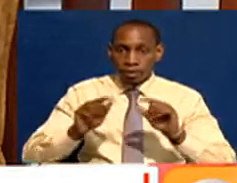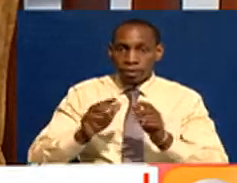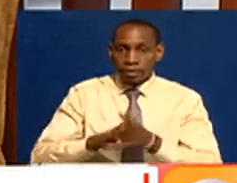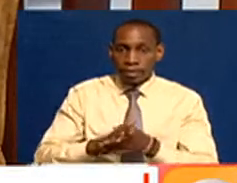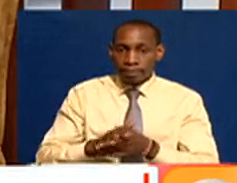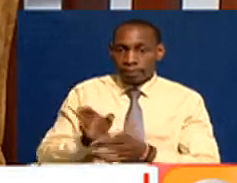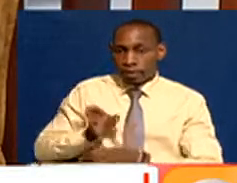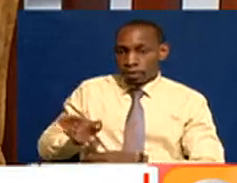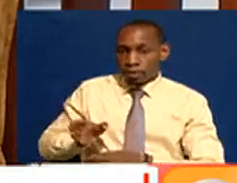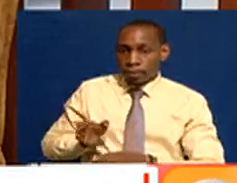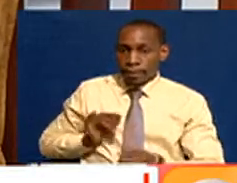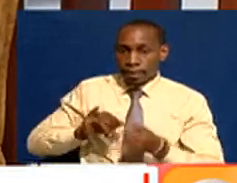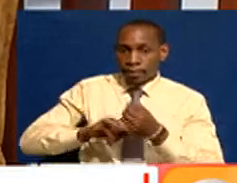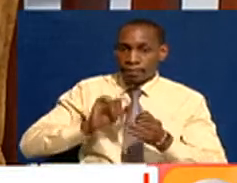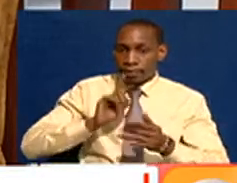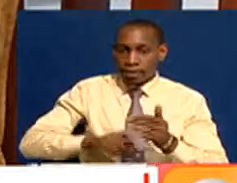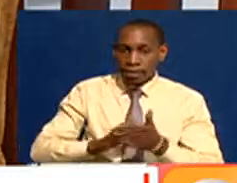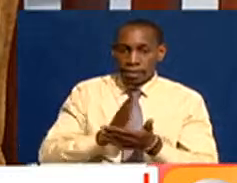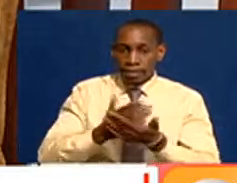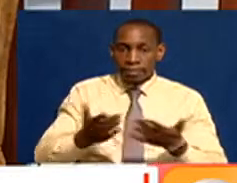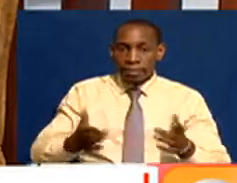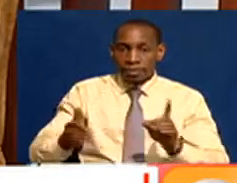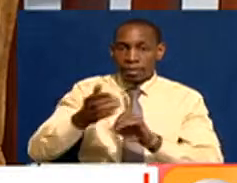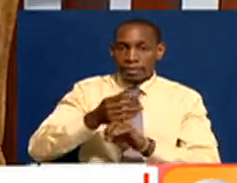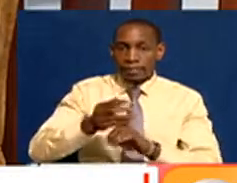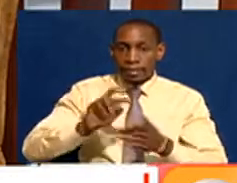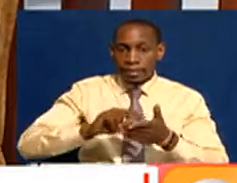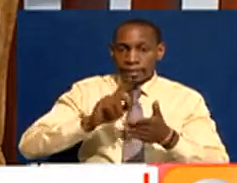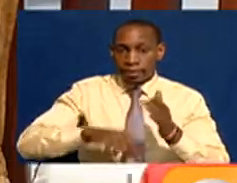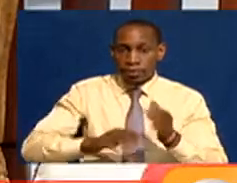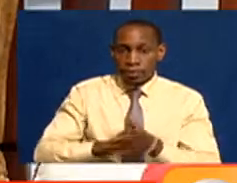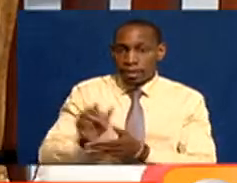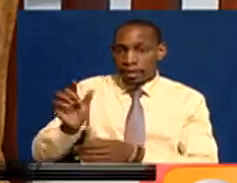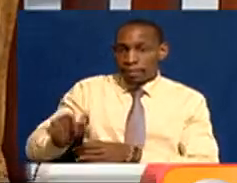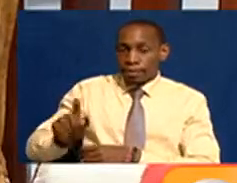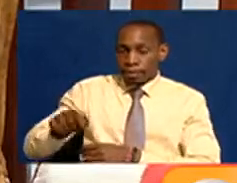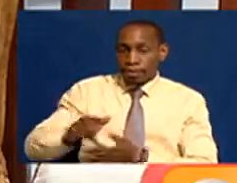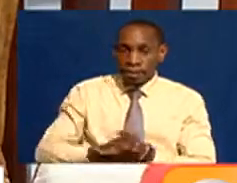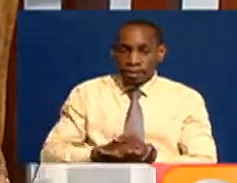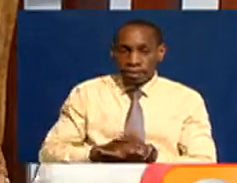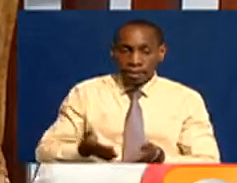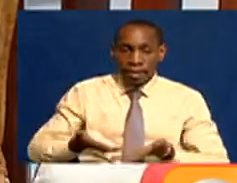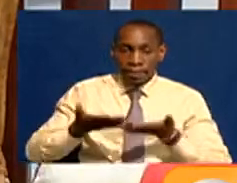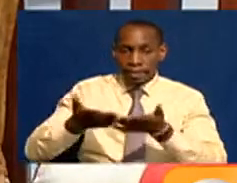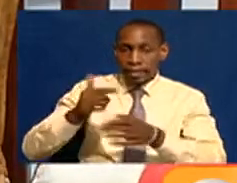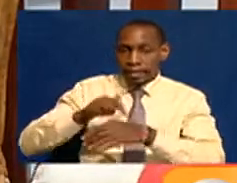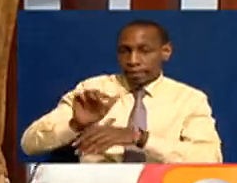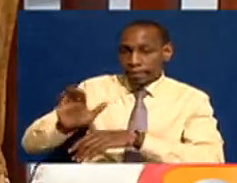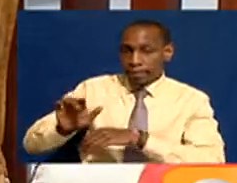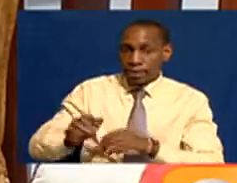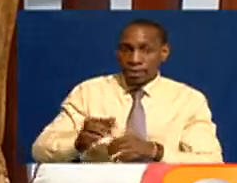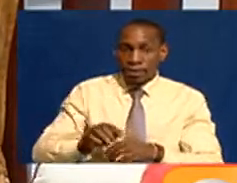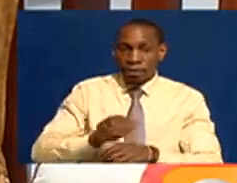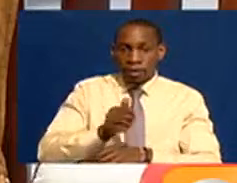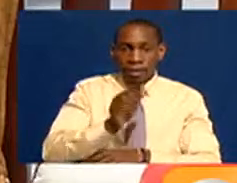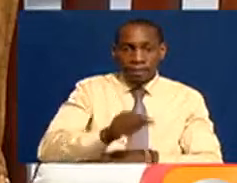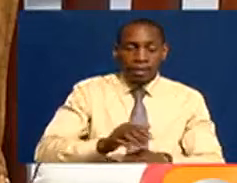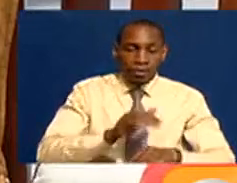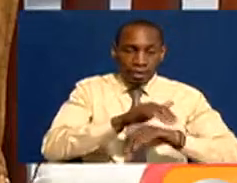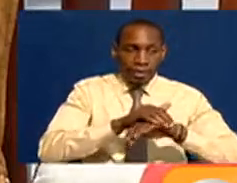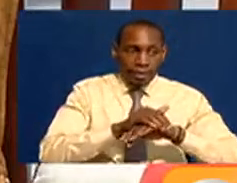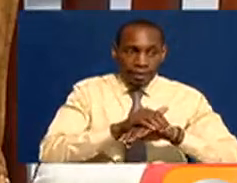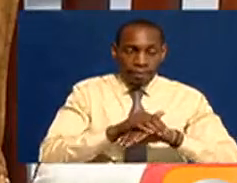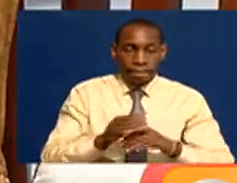Obama, he said, for some things to be achieved, it means that somebody has to give up a portion of their pie for somebody else to get.